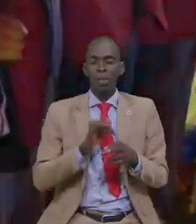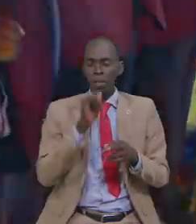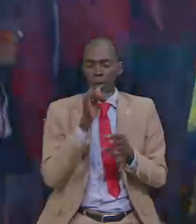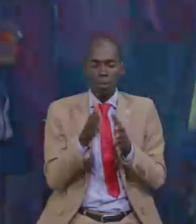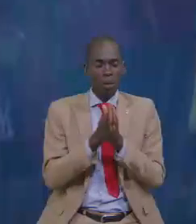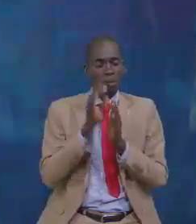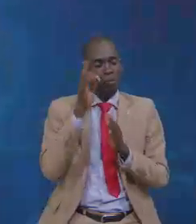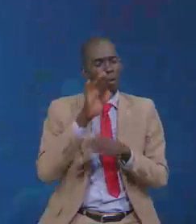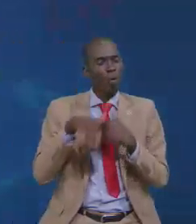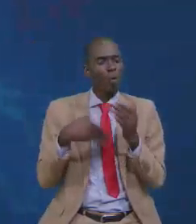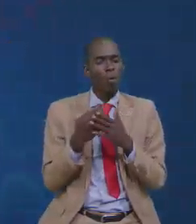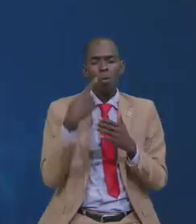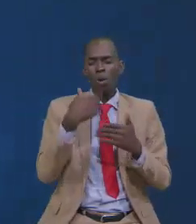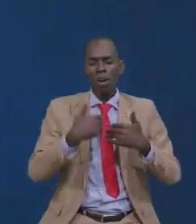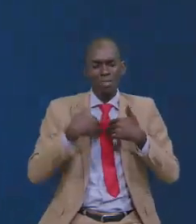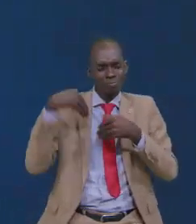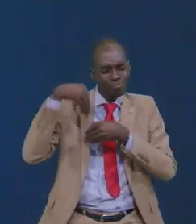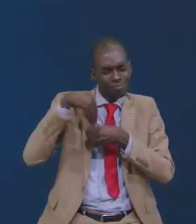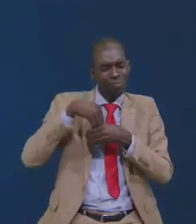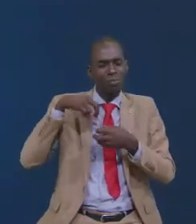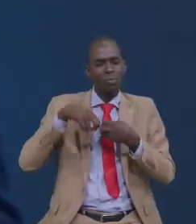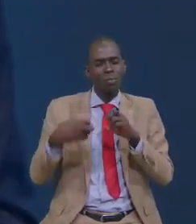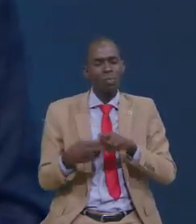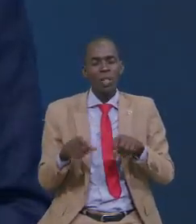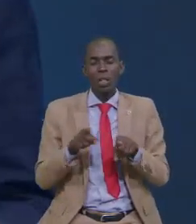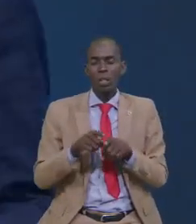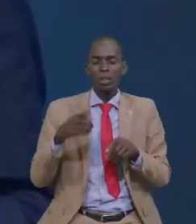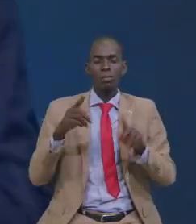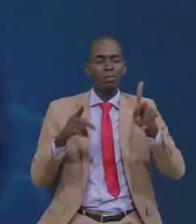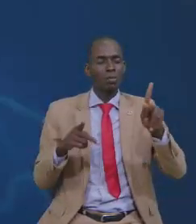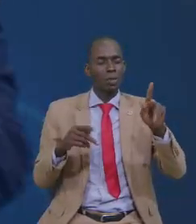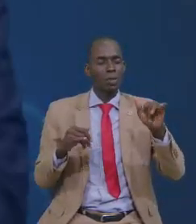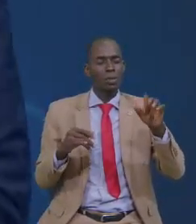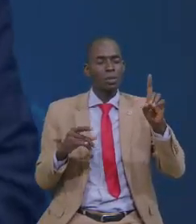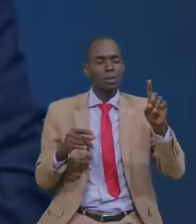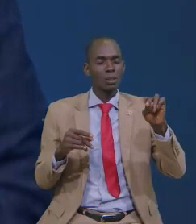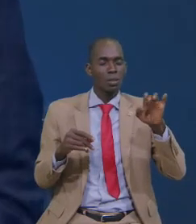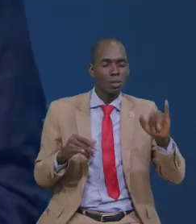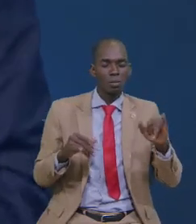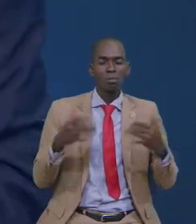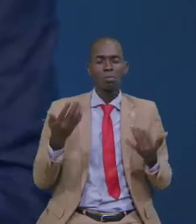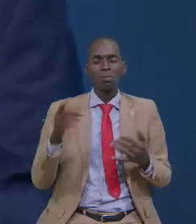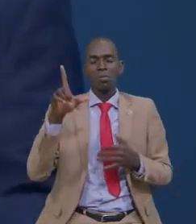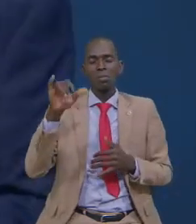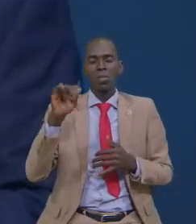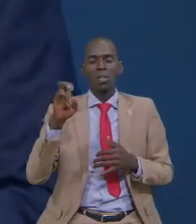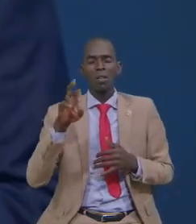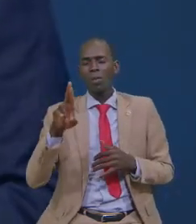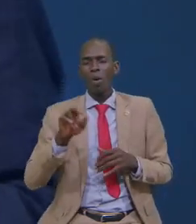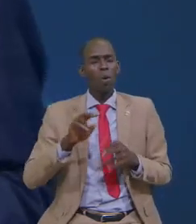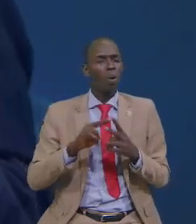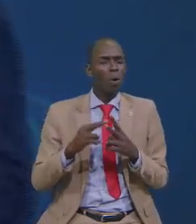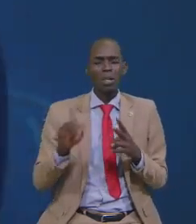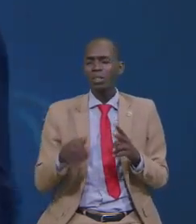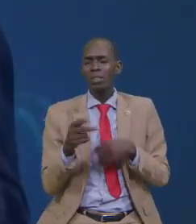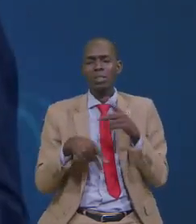have internal problem, like in the kidney, in their liver, everything, and those who have any form of cancer, whether